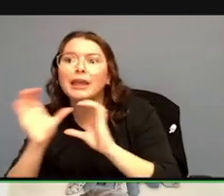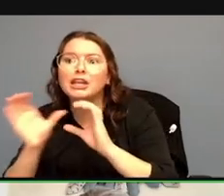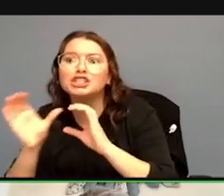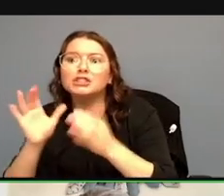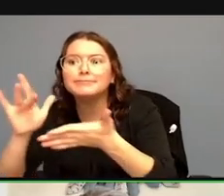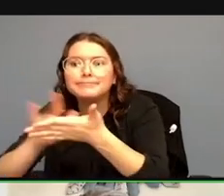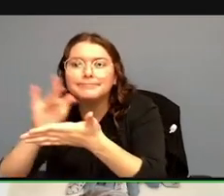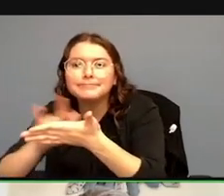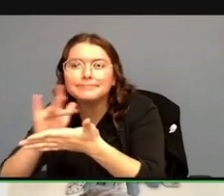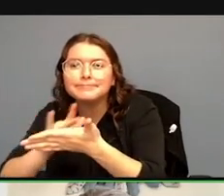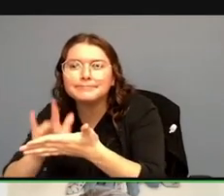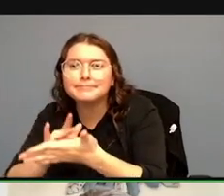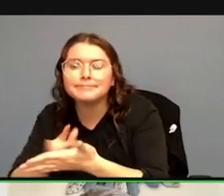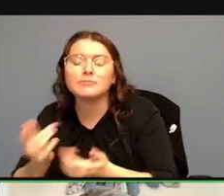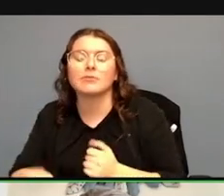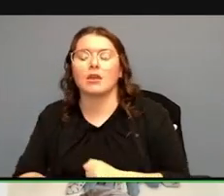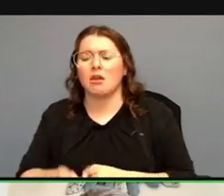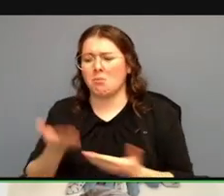in children with